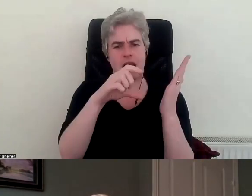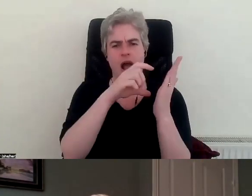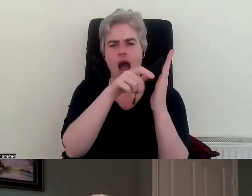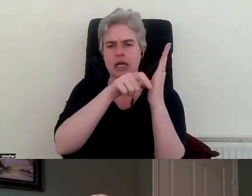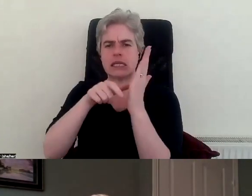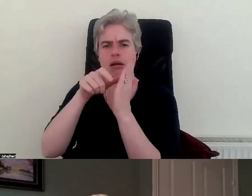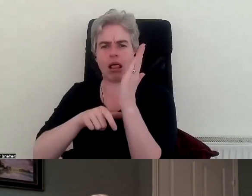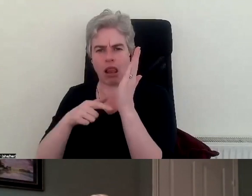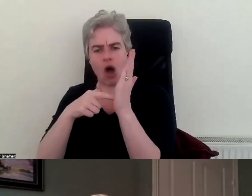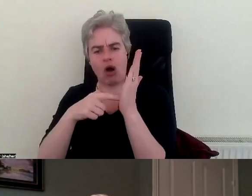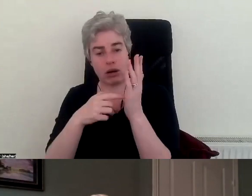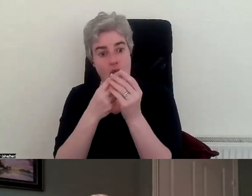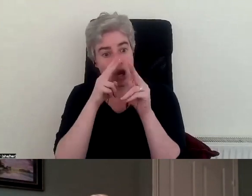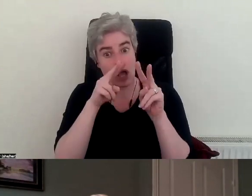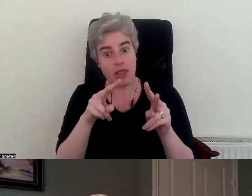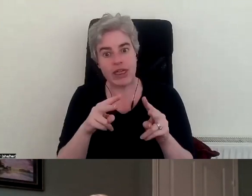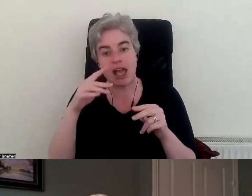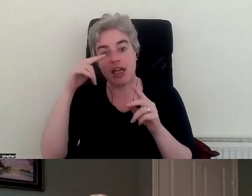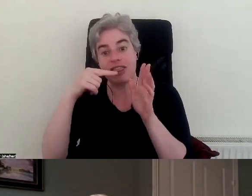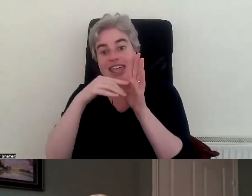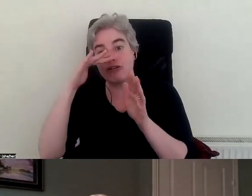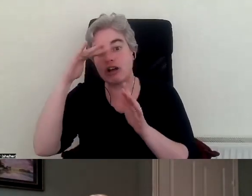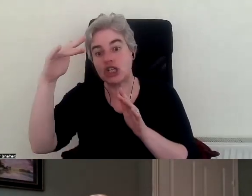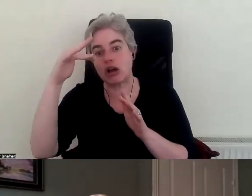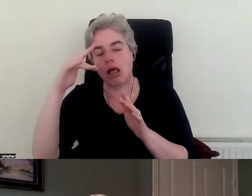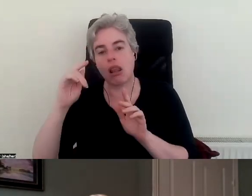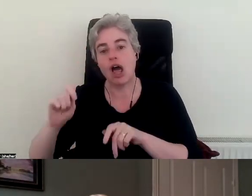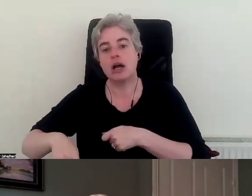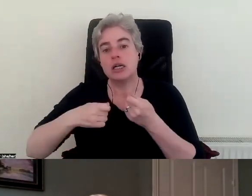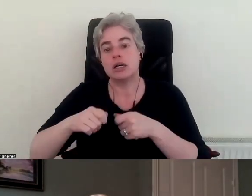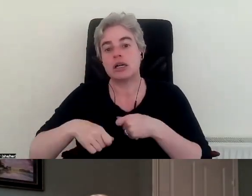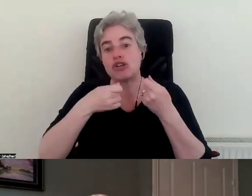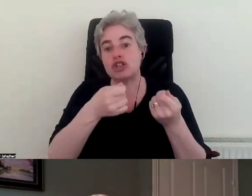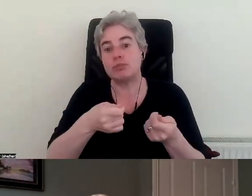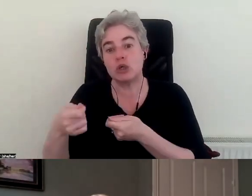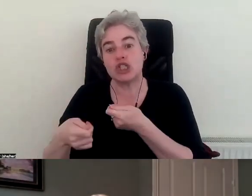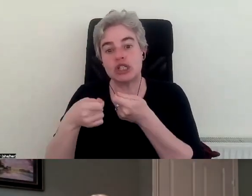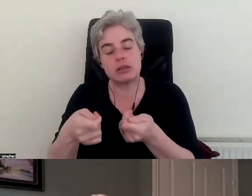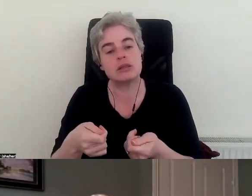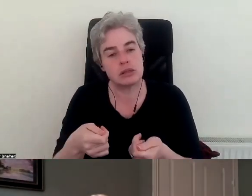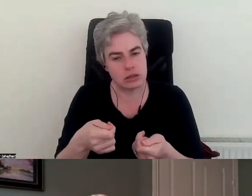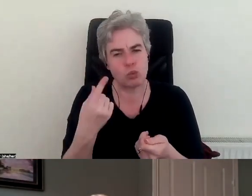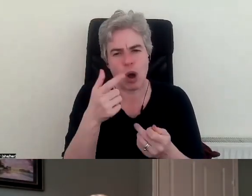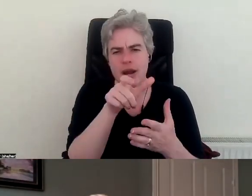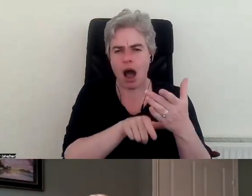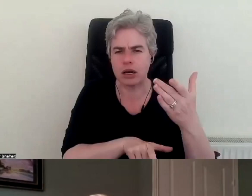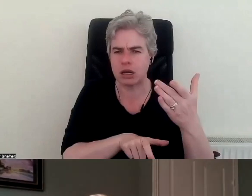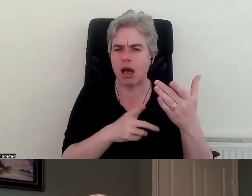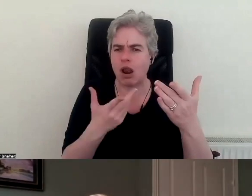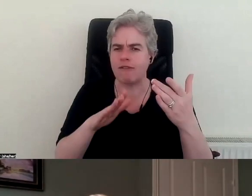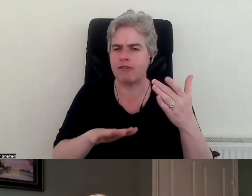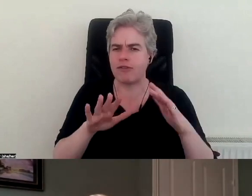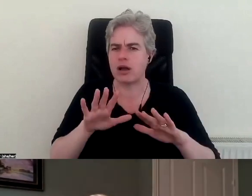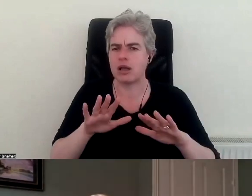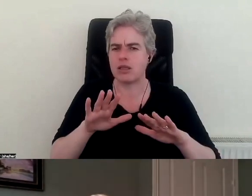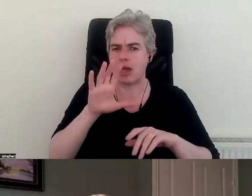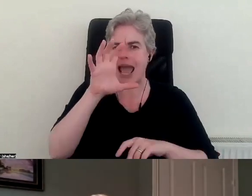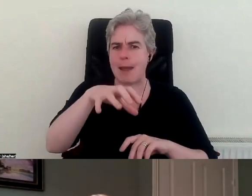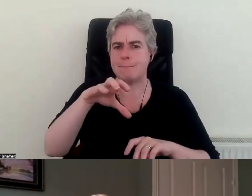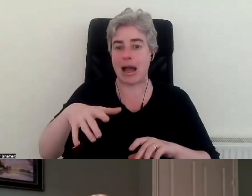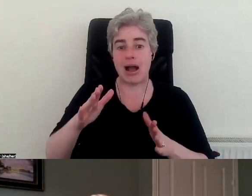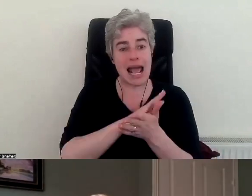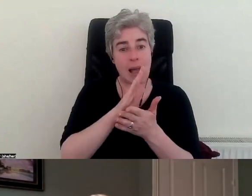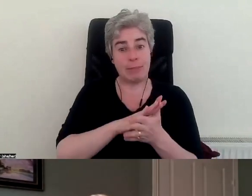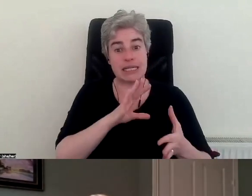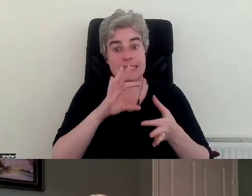of the theological contributions to providential empire in one of the articles, which I'm very happy to send a link,